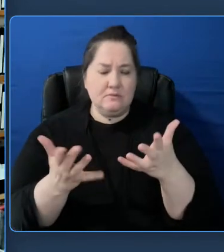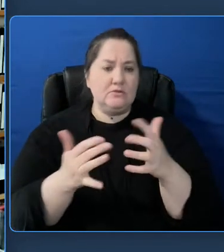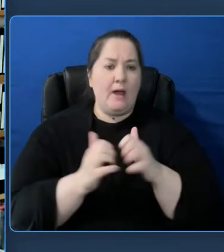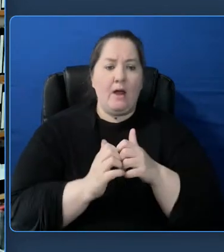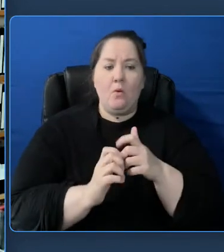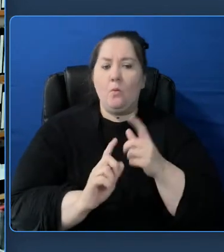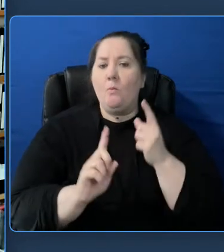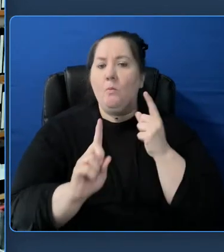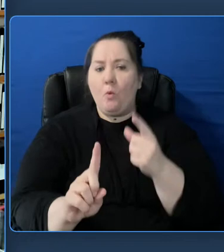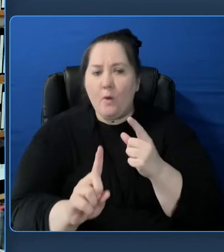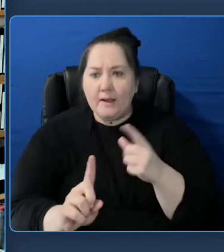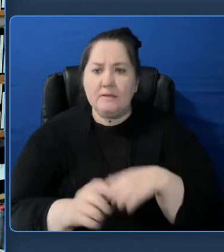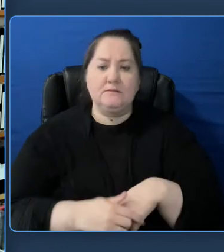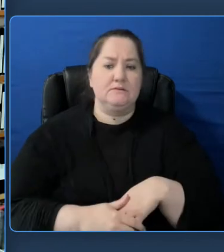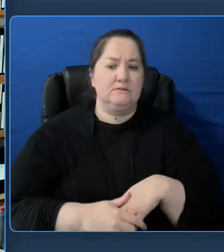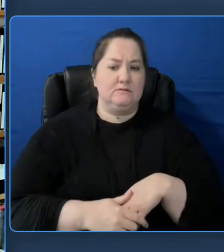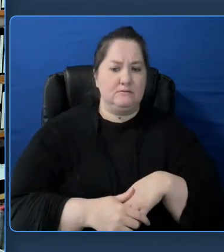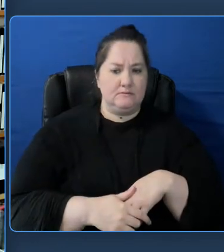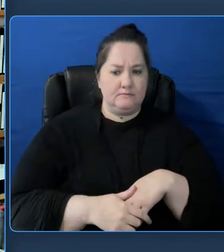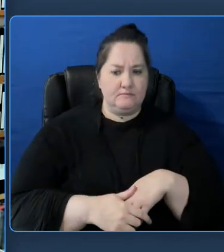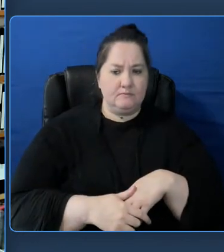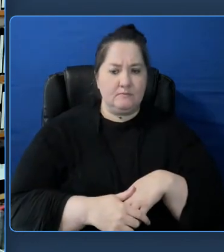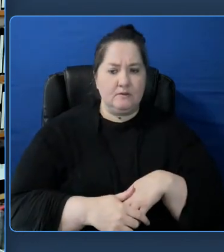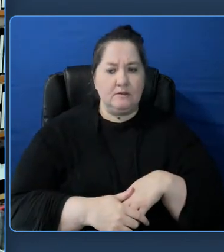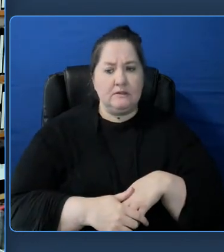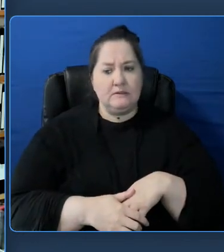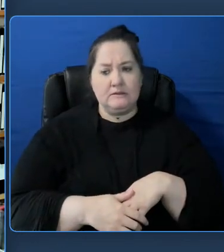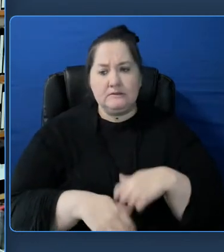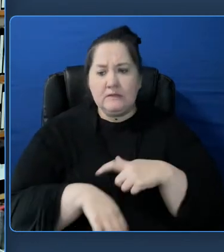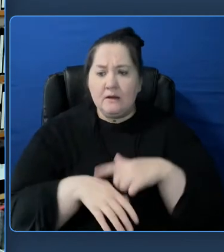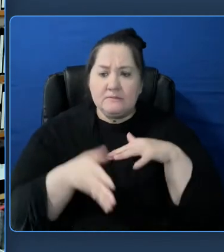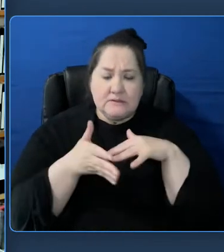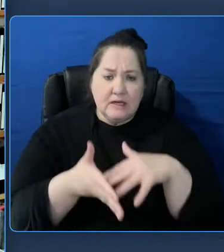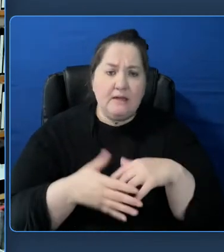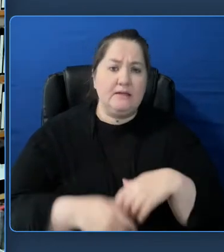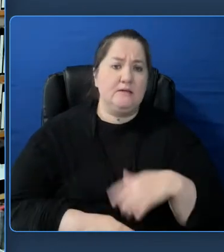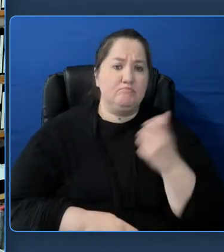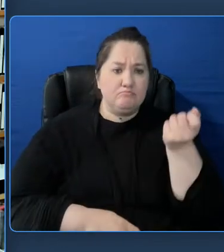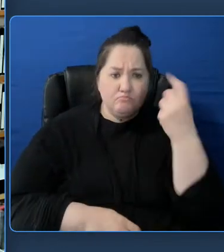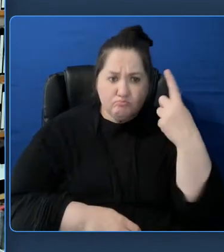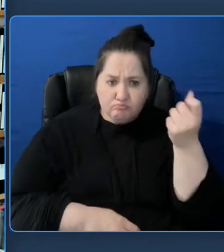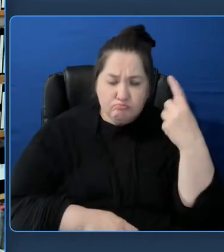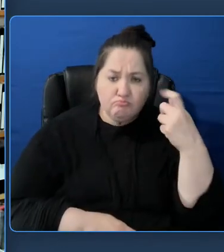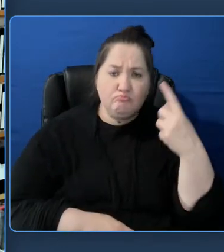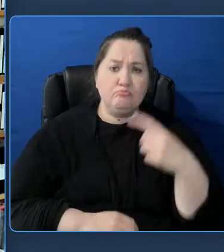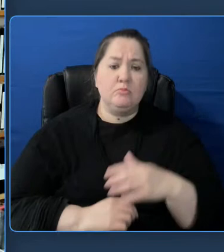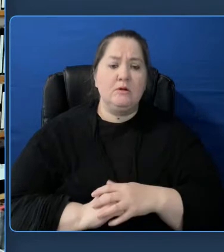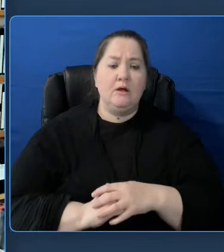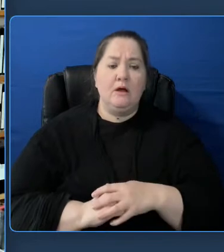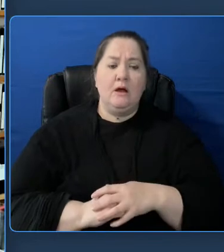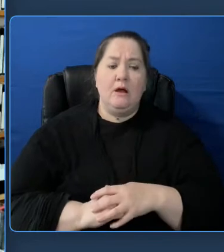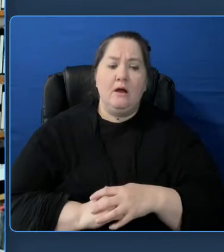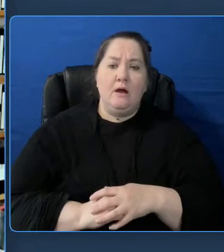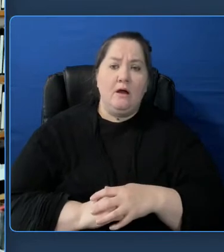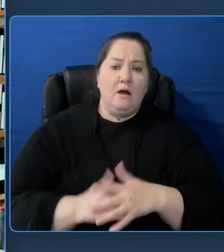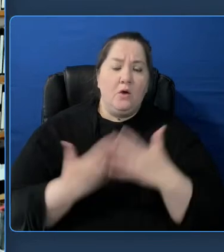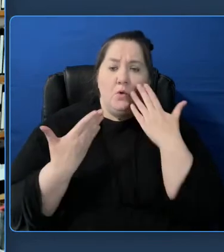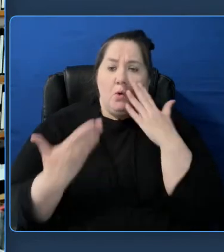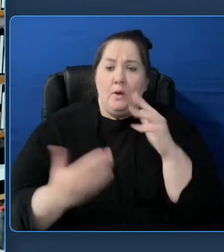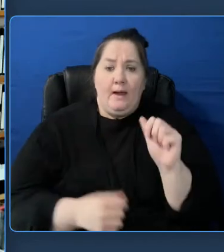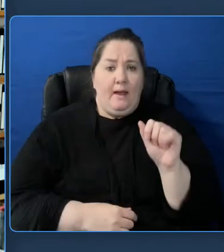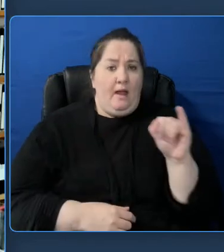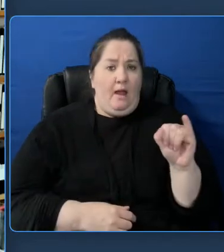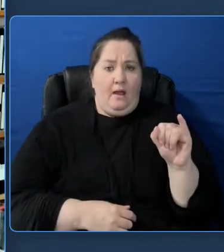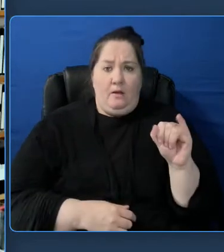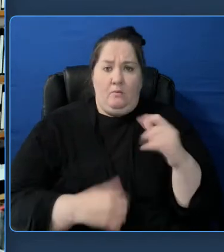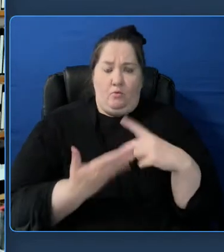the point that the artist is making? It takes some real study, it takes some real understanding. And I don't know of an AI